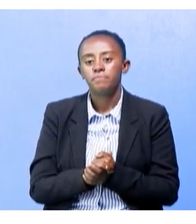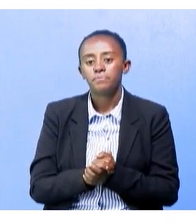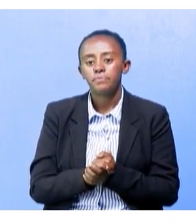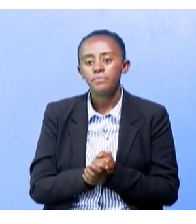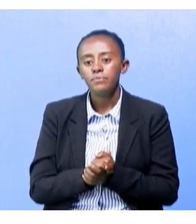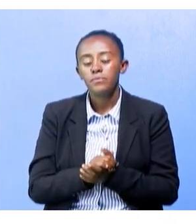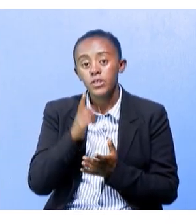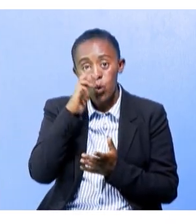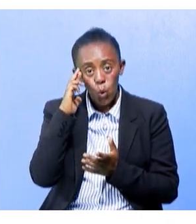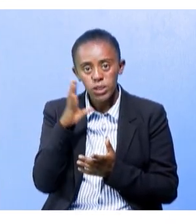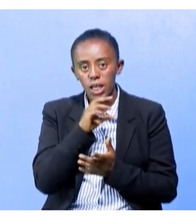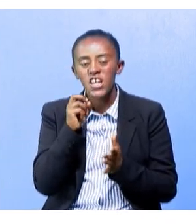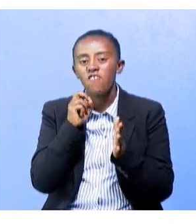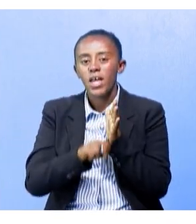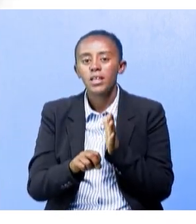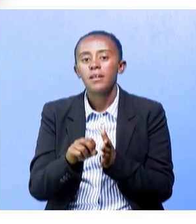effect paragraph.